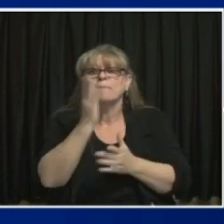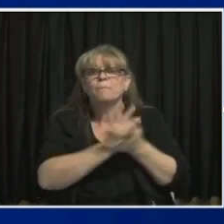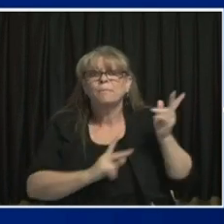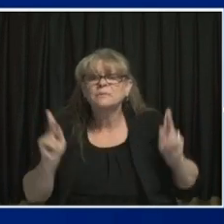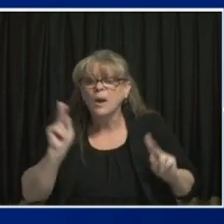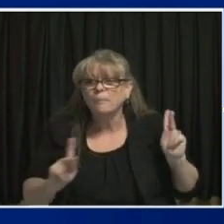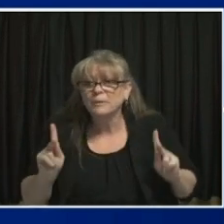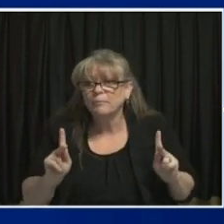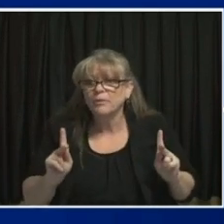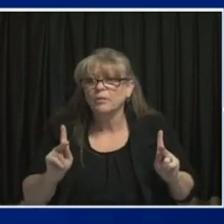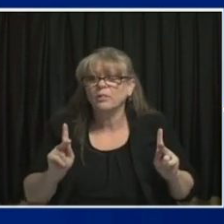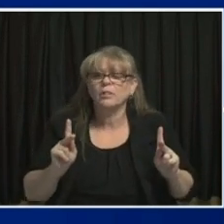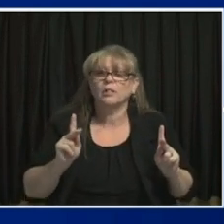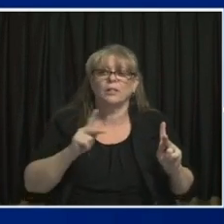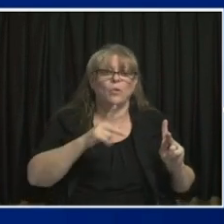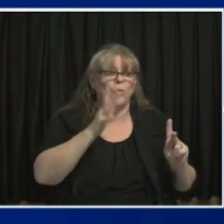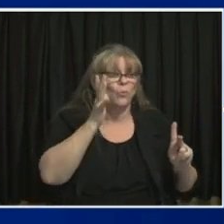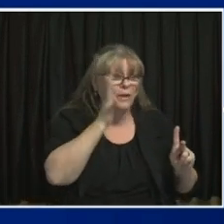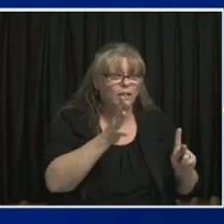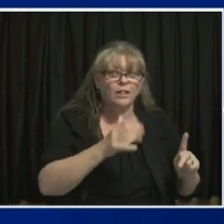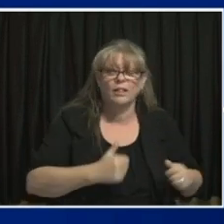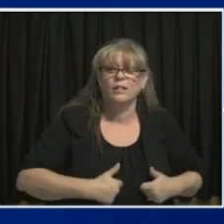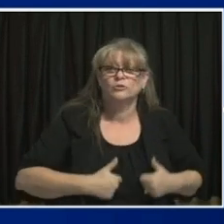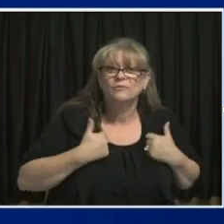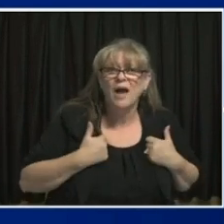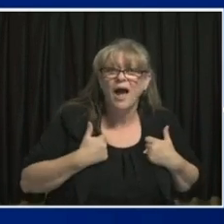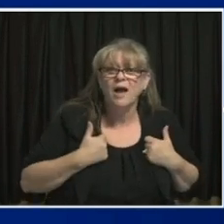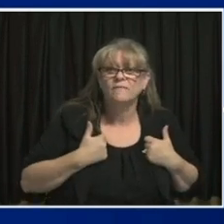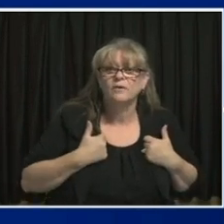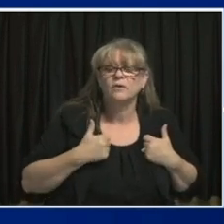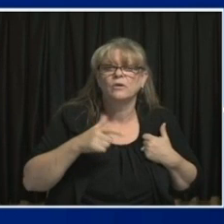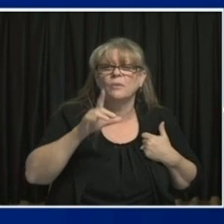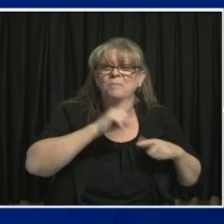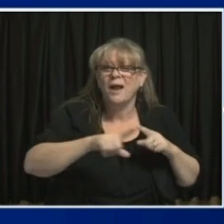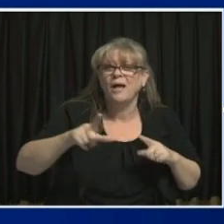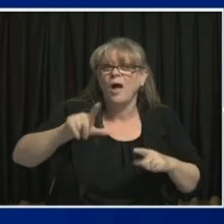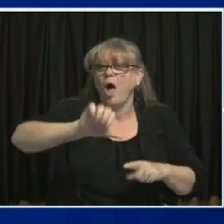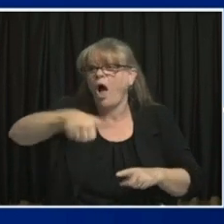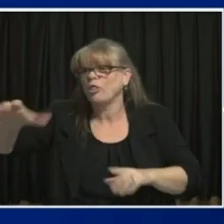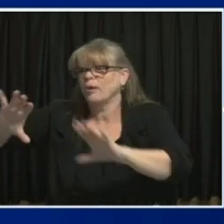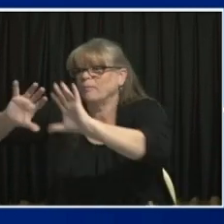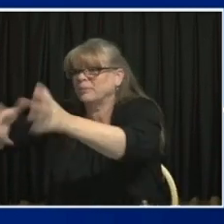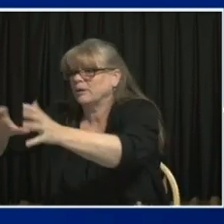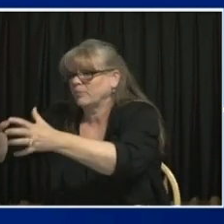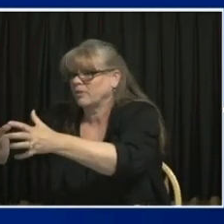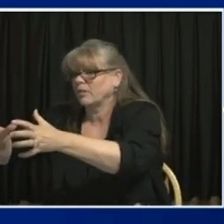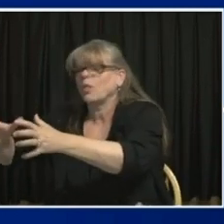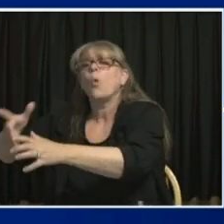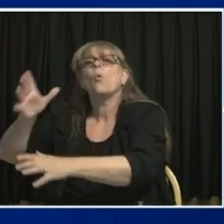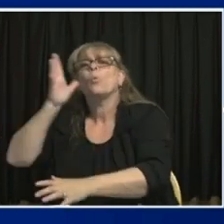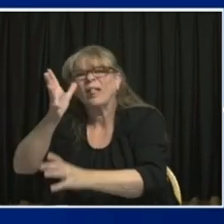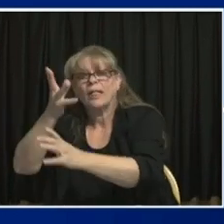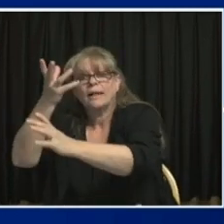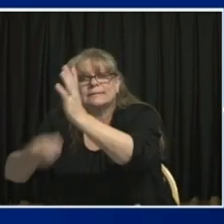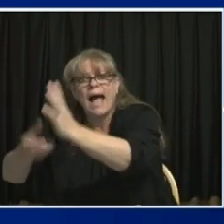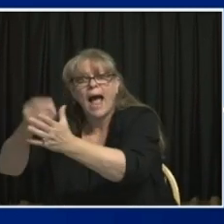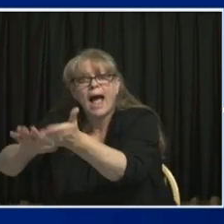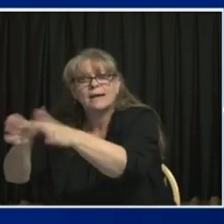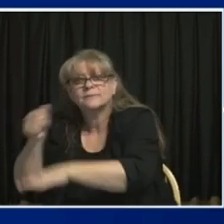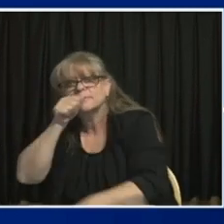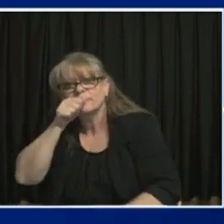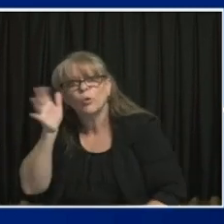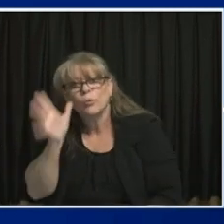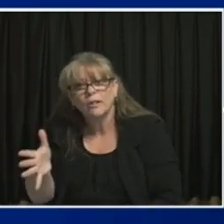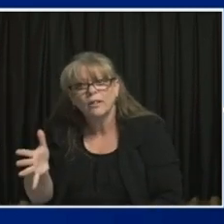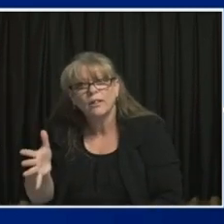suffering a particularly agonizing, painful, and lonely death. I encourage folks to read some of the stories of those who are